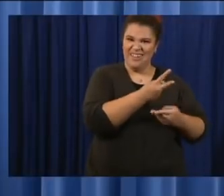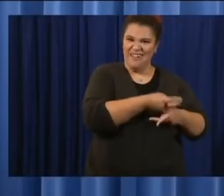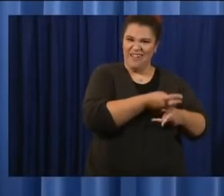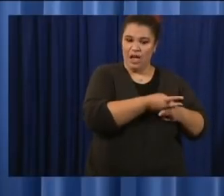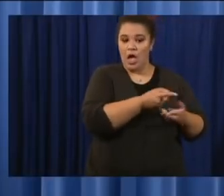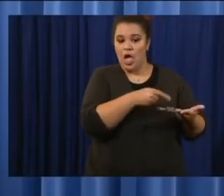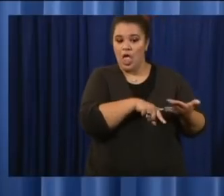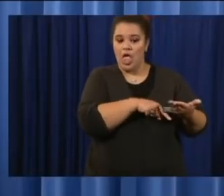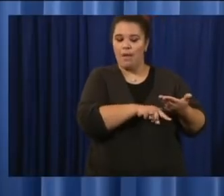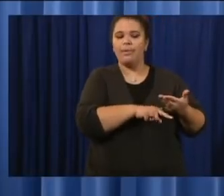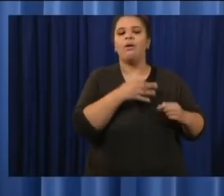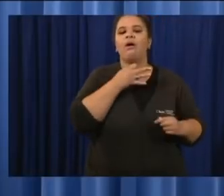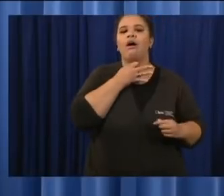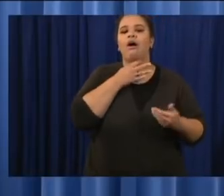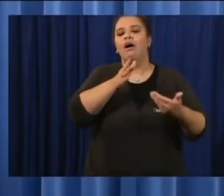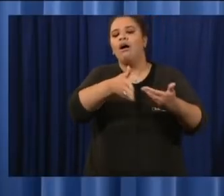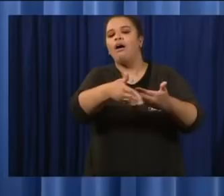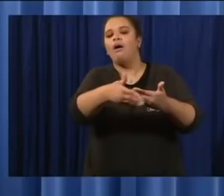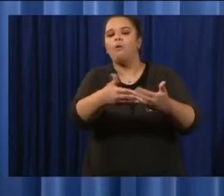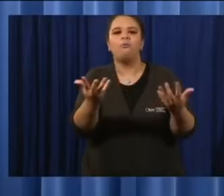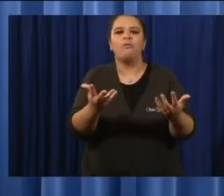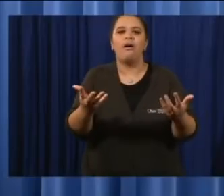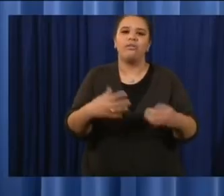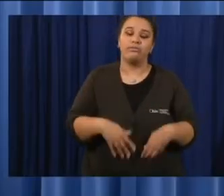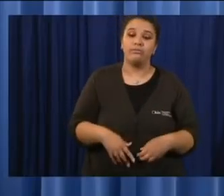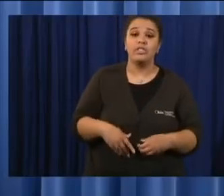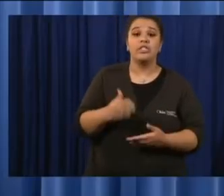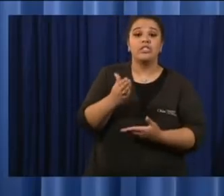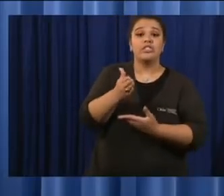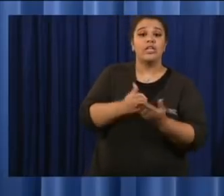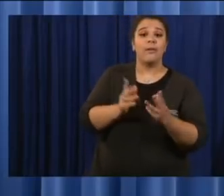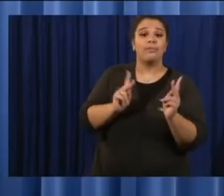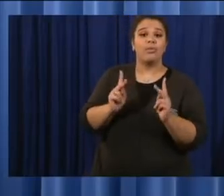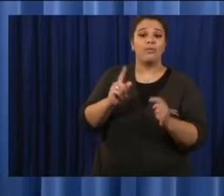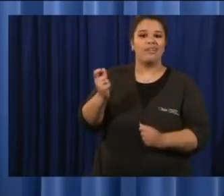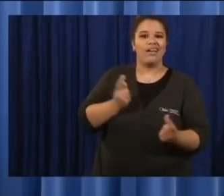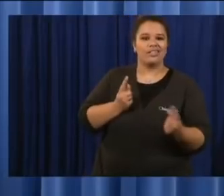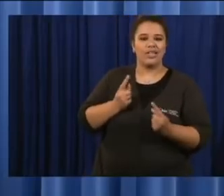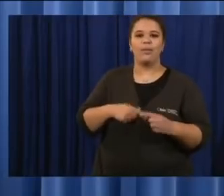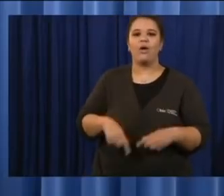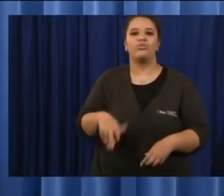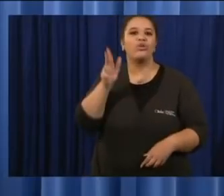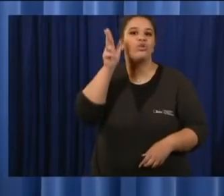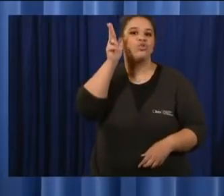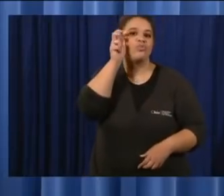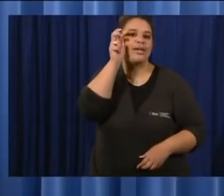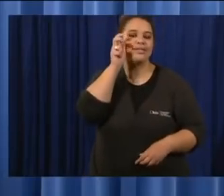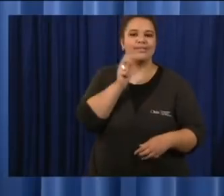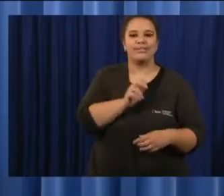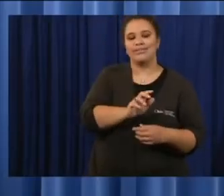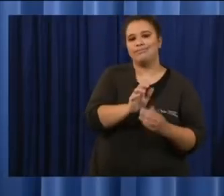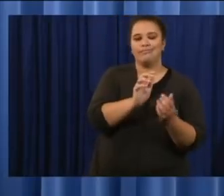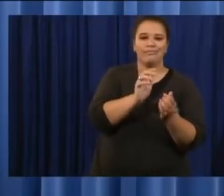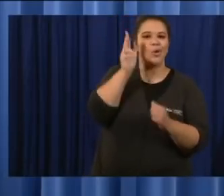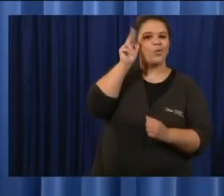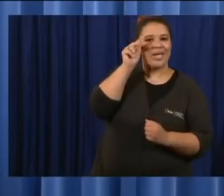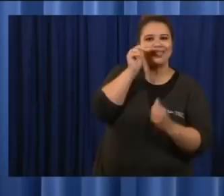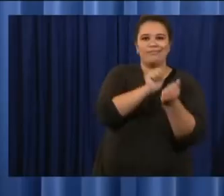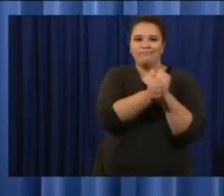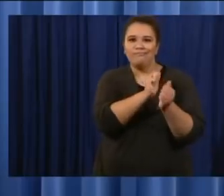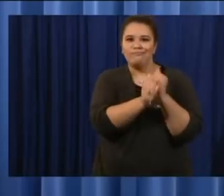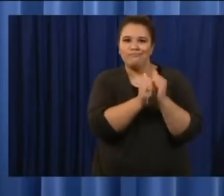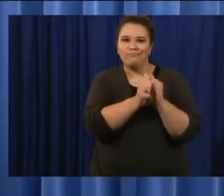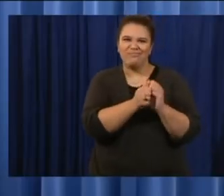We have many people asking us about things like casinos and racinos, which are a big part of our economy in the Miami Valley. How close are we on